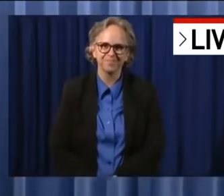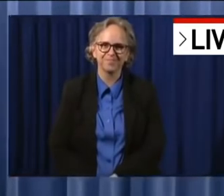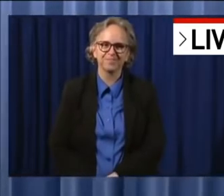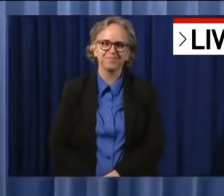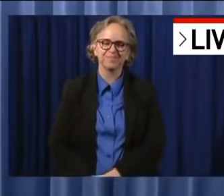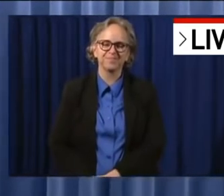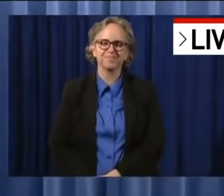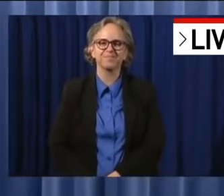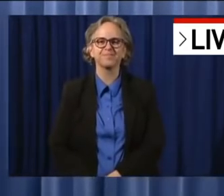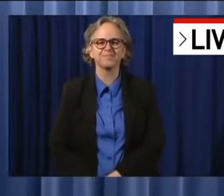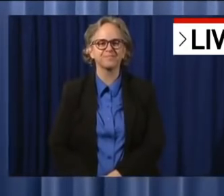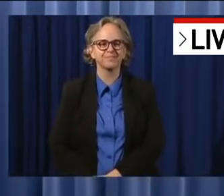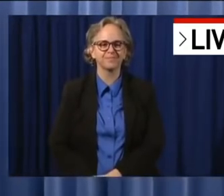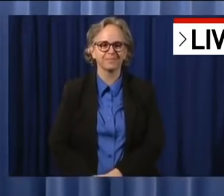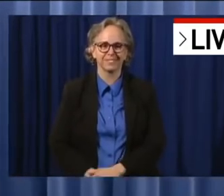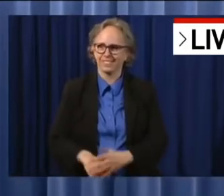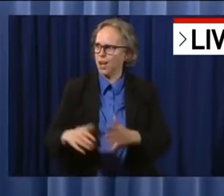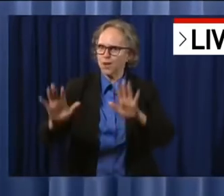Well, that was great.